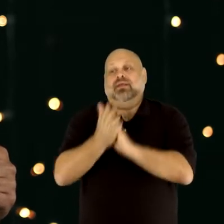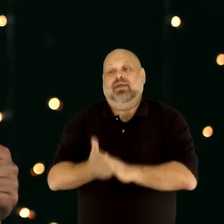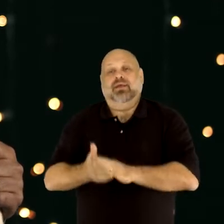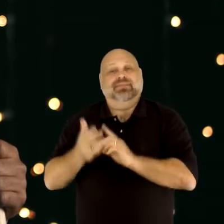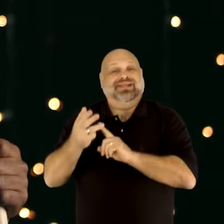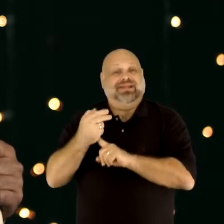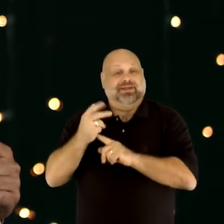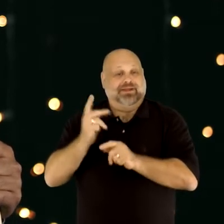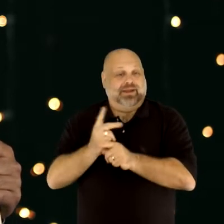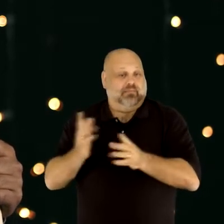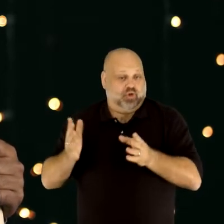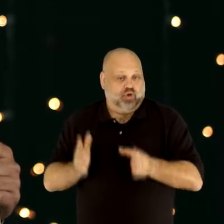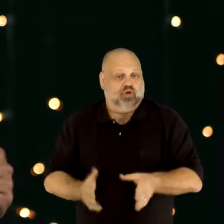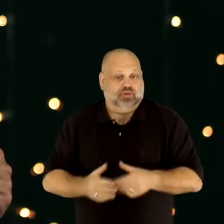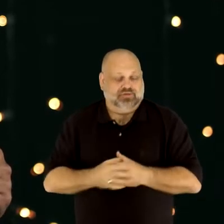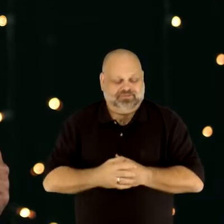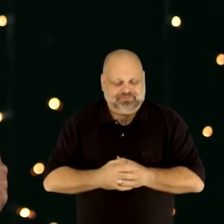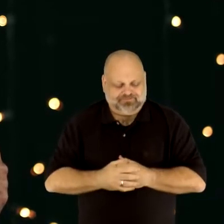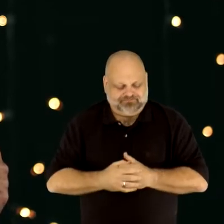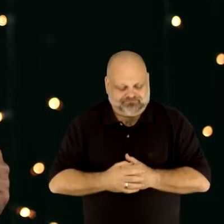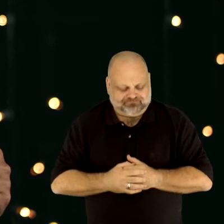the innkeeper.